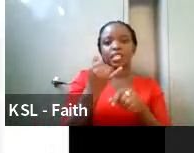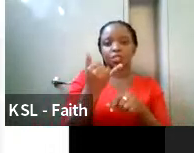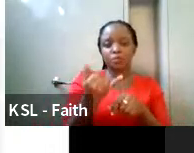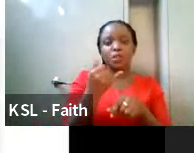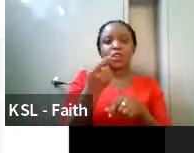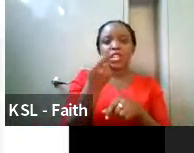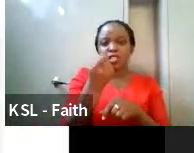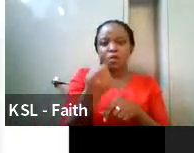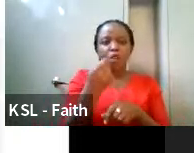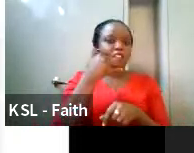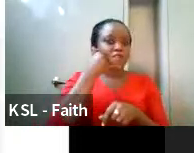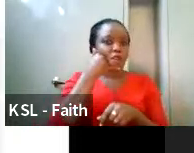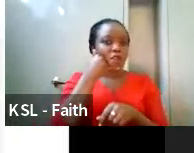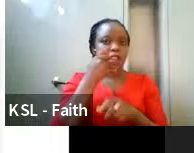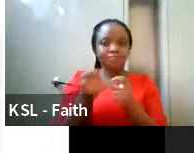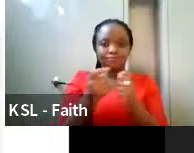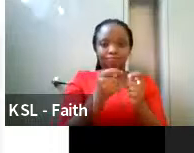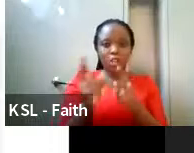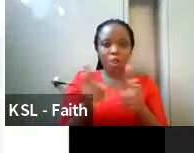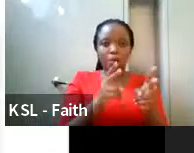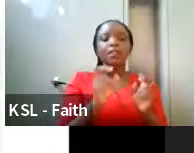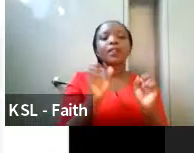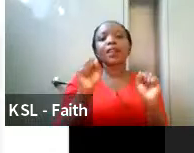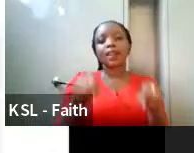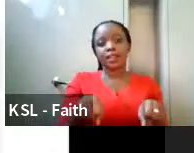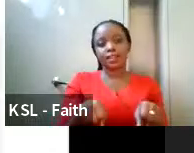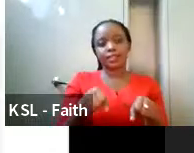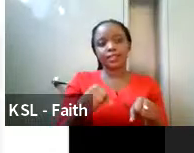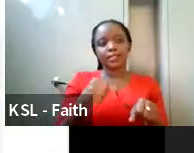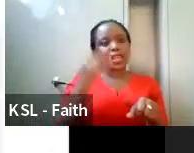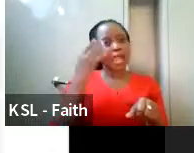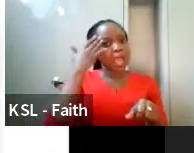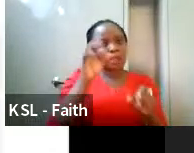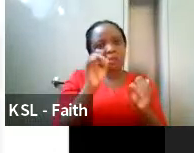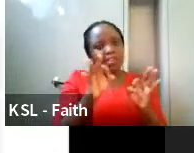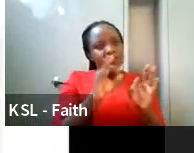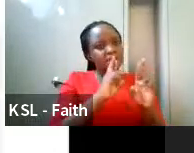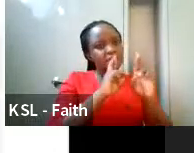phone. I don't know if that answers his question.